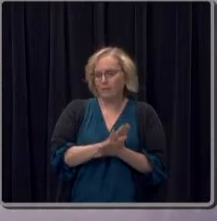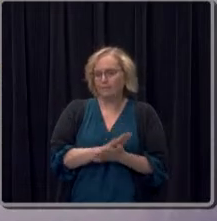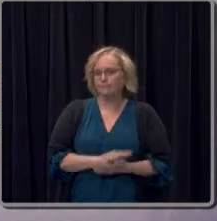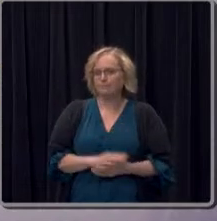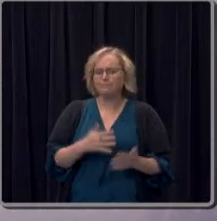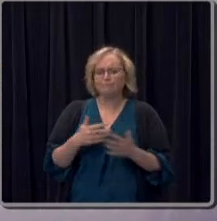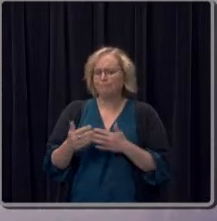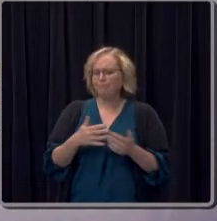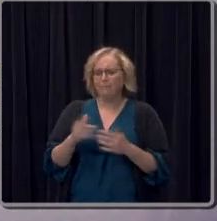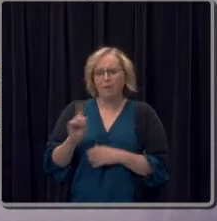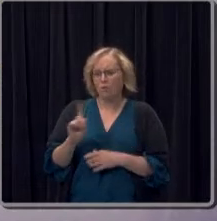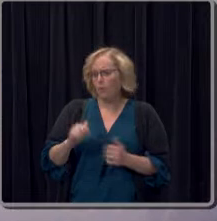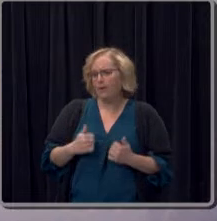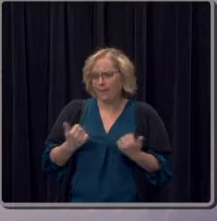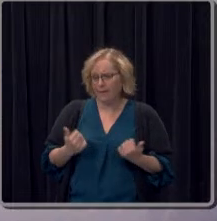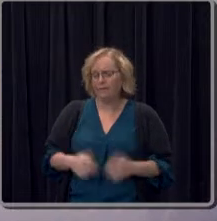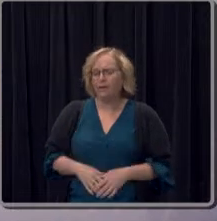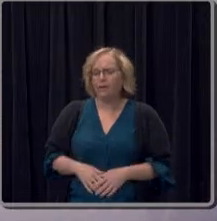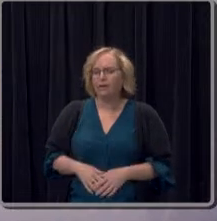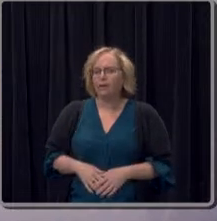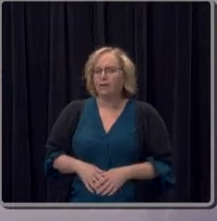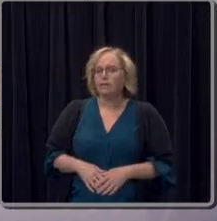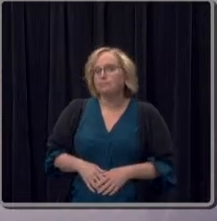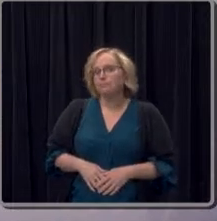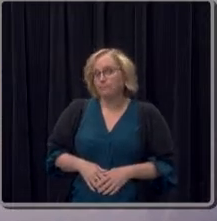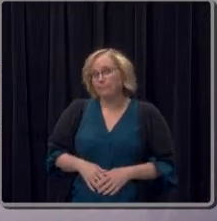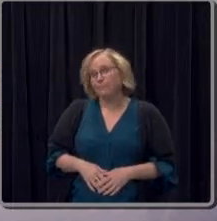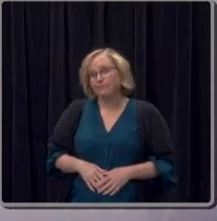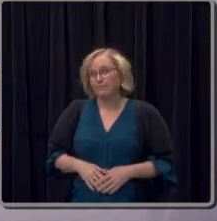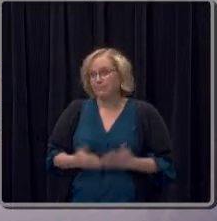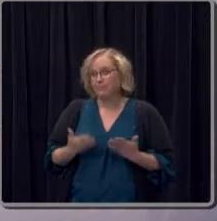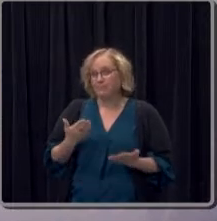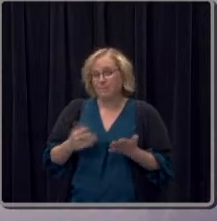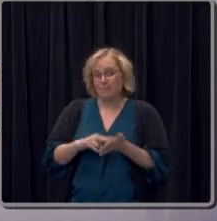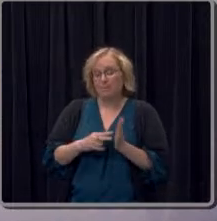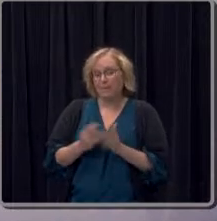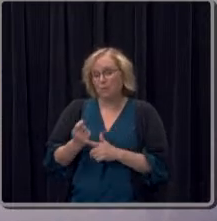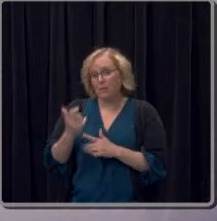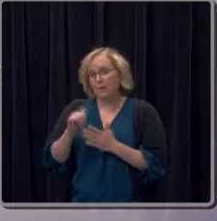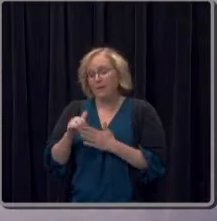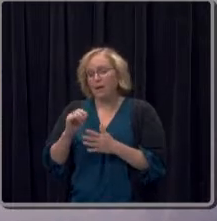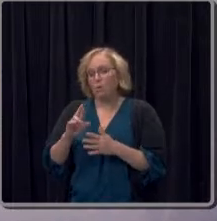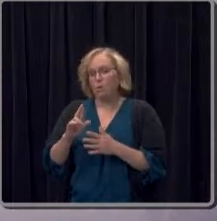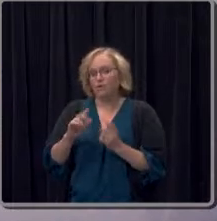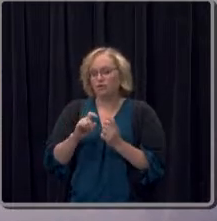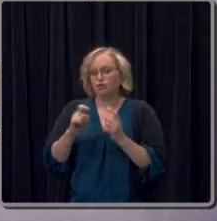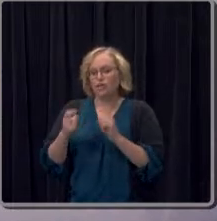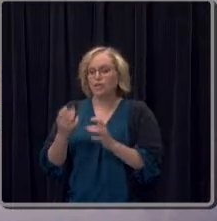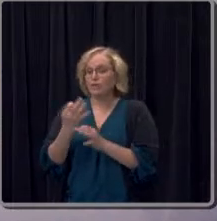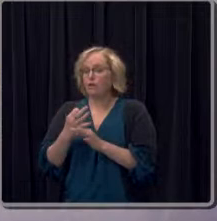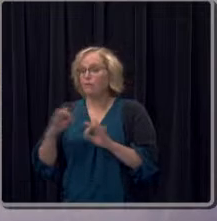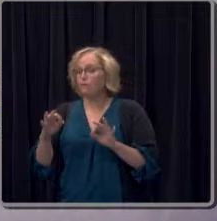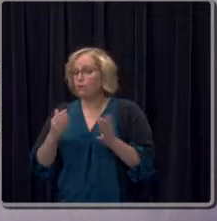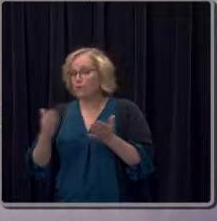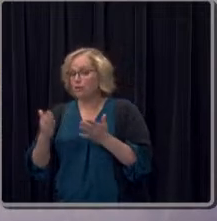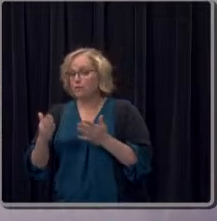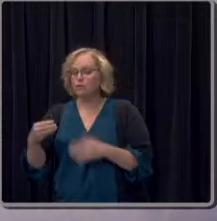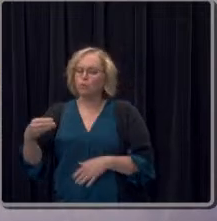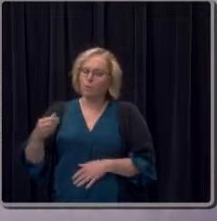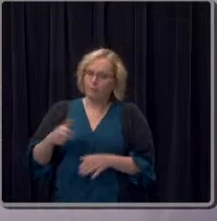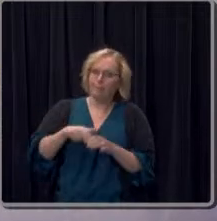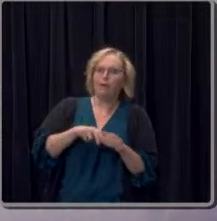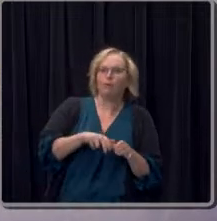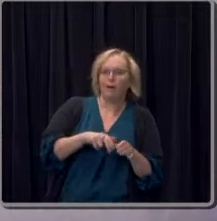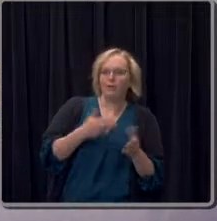regardless of where they live. That could be an elimination, or that could be moving from free service to a pay ride service.